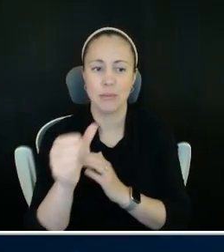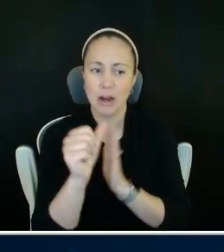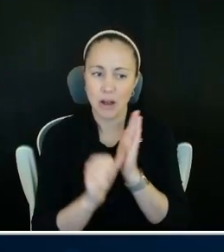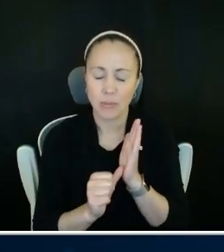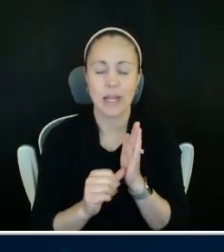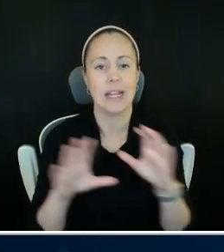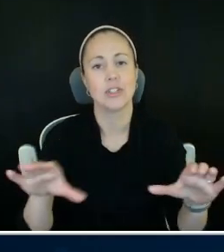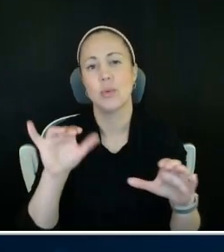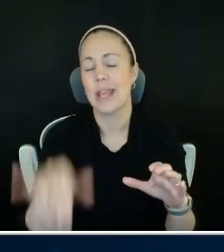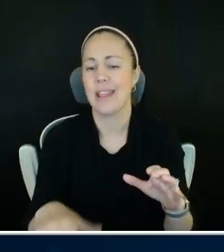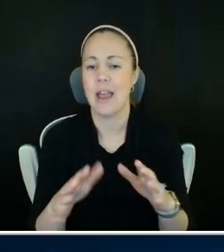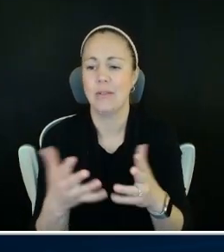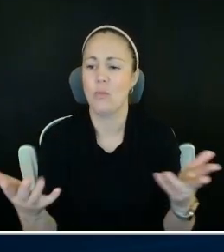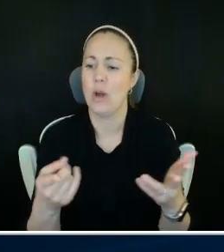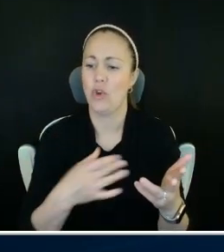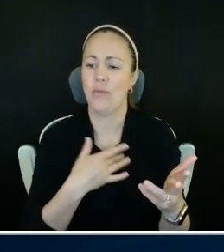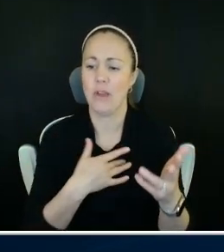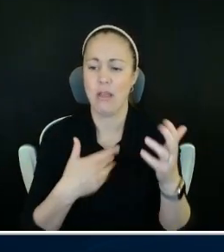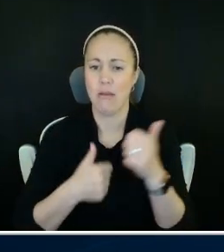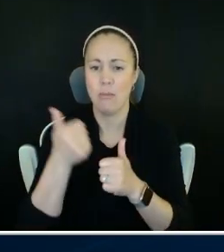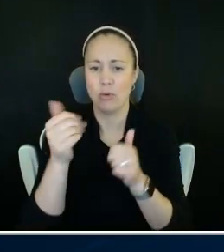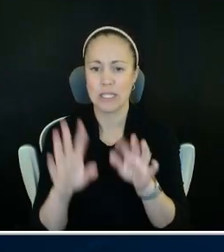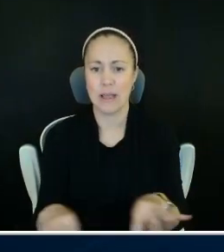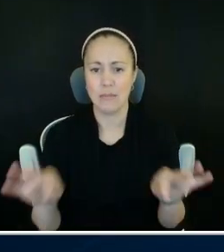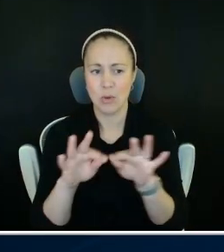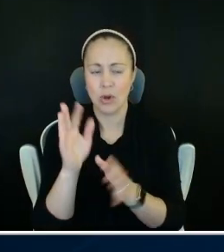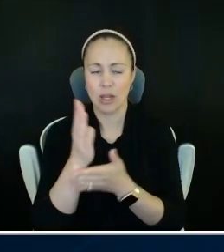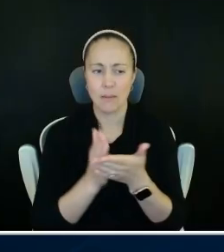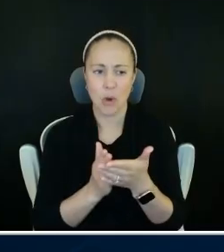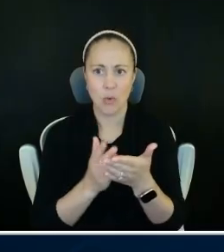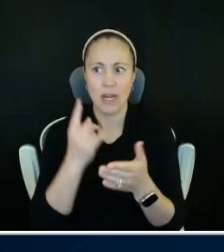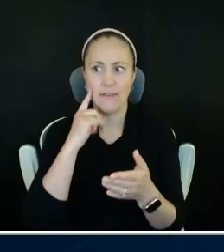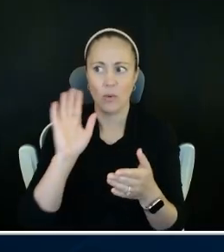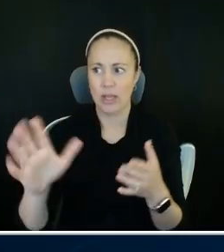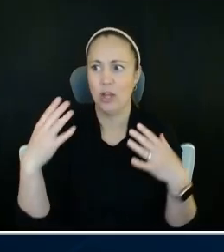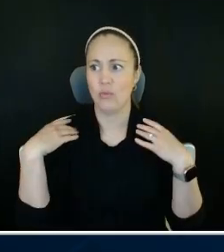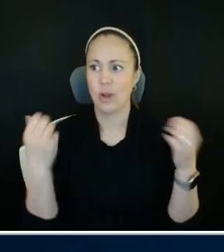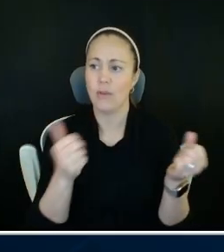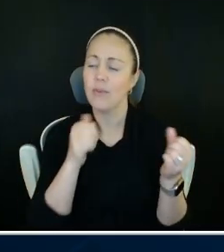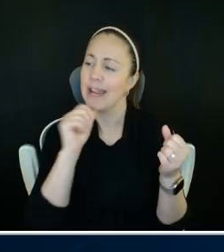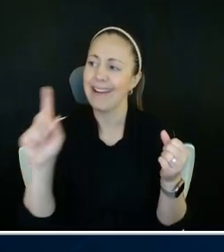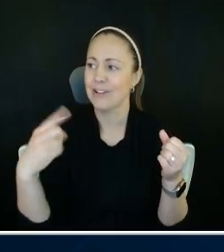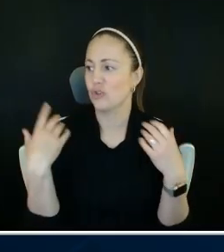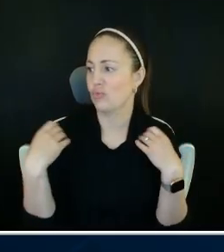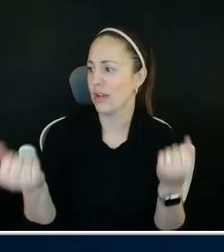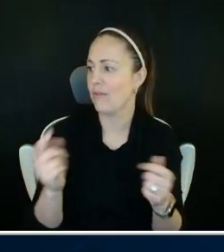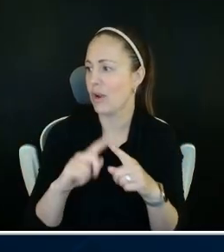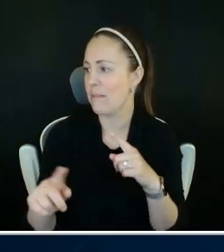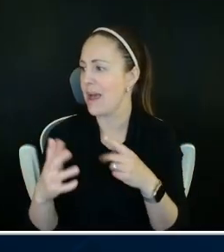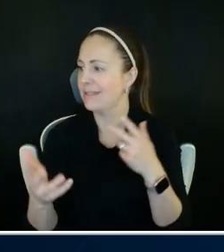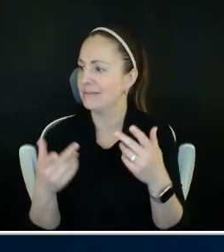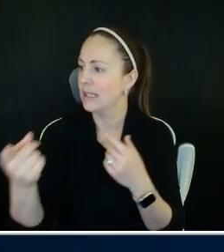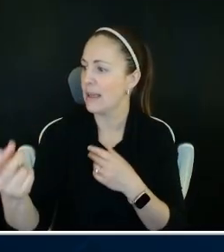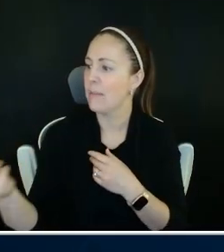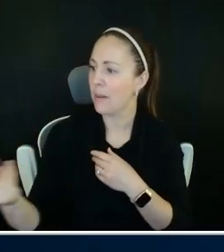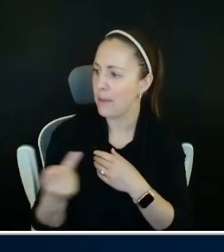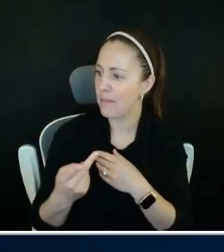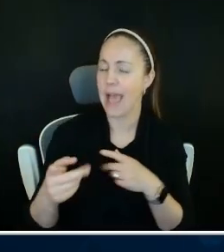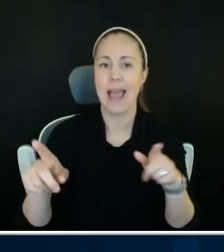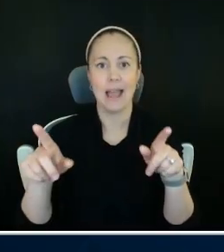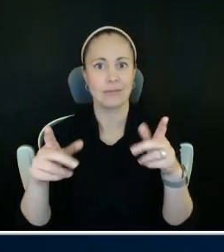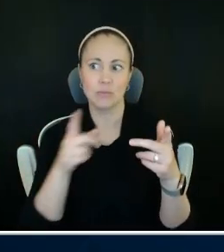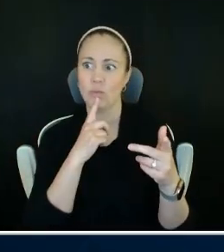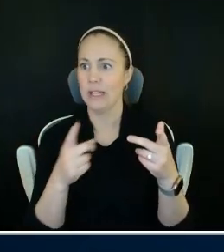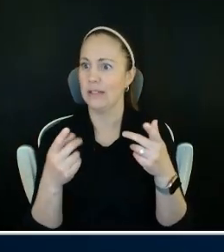most important component to their recovery, and not just recovery, but coming back as strong as they were before